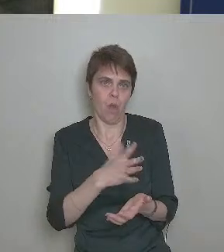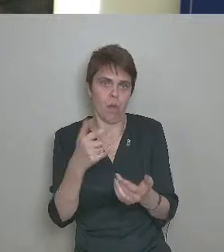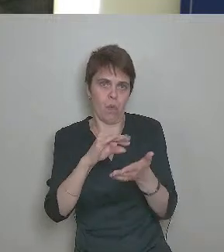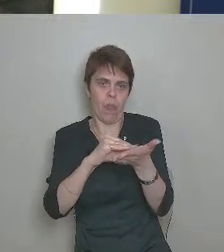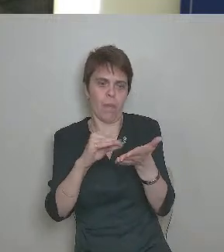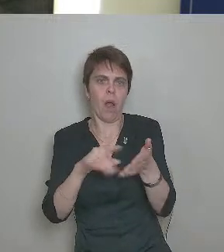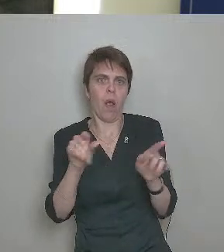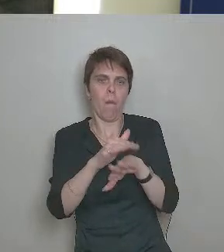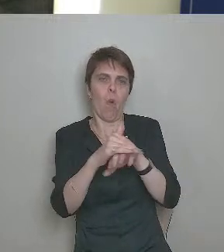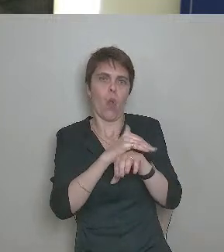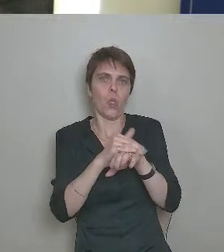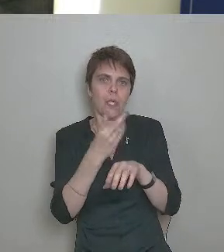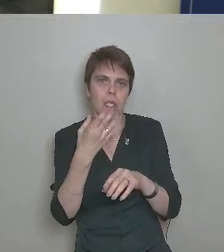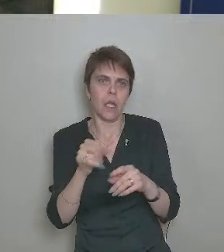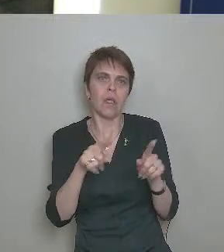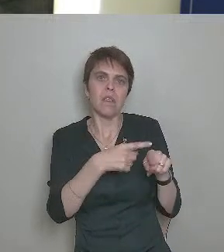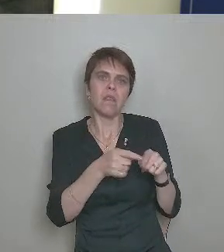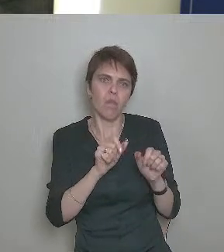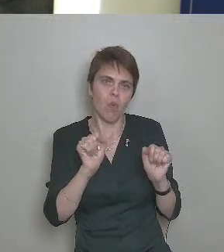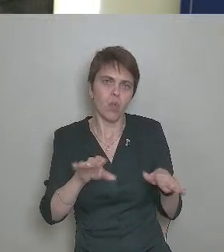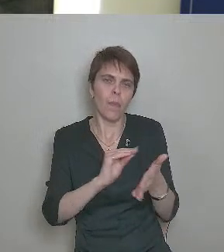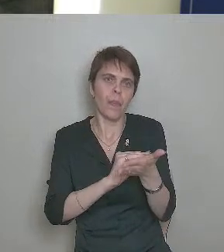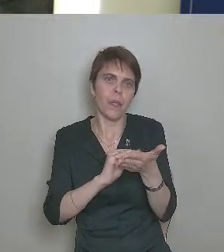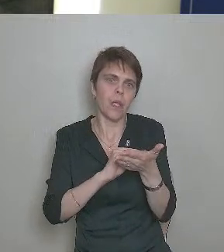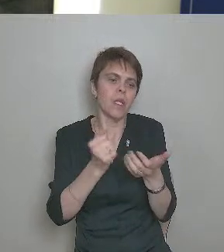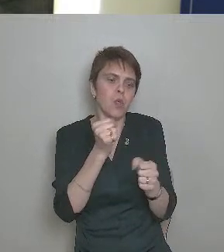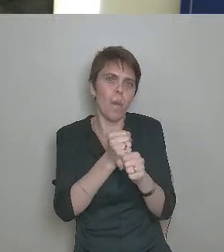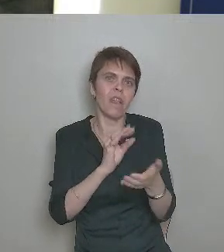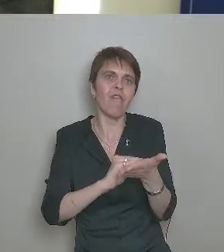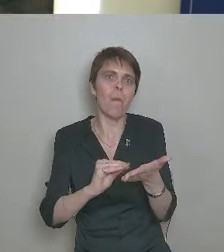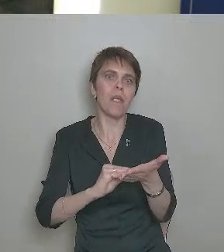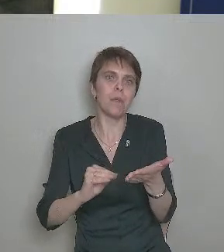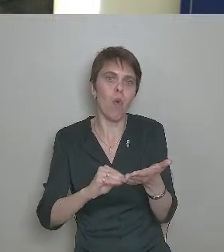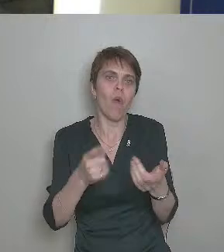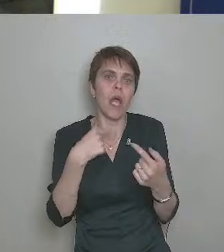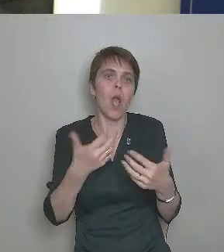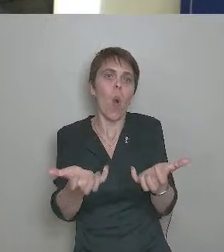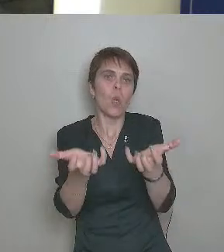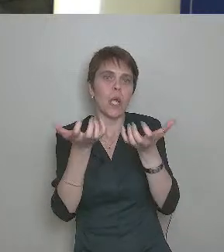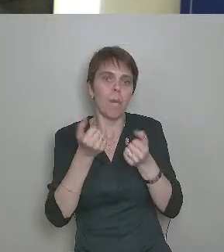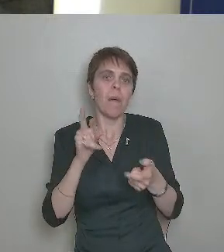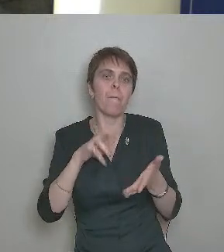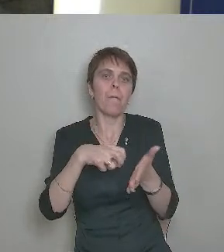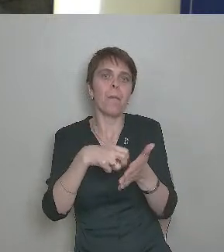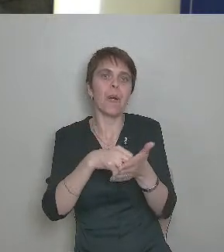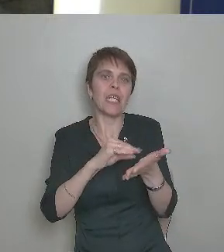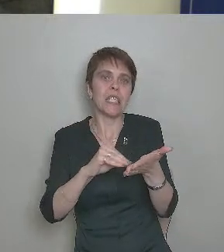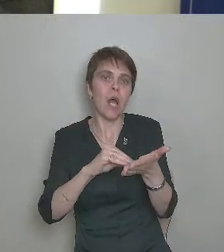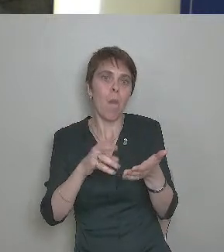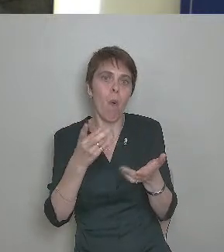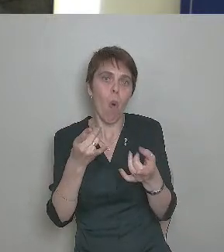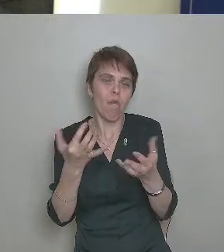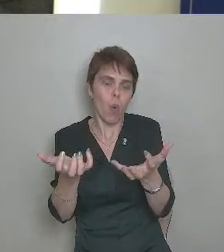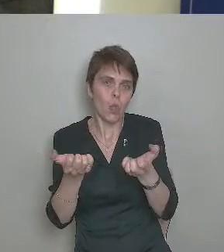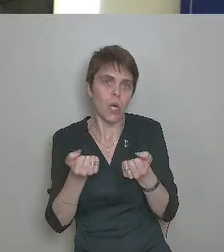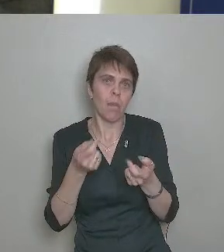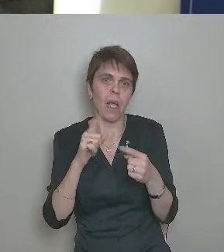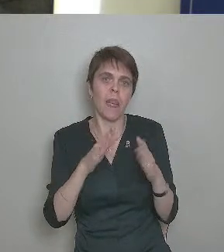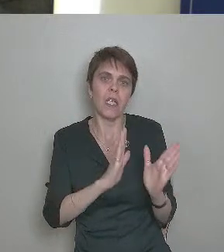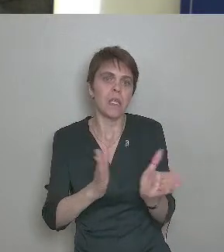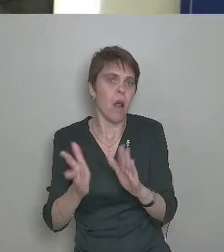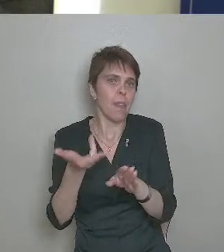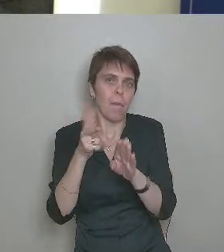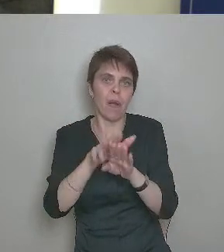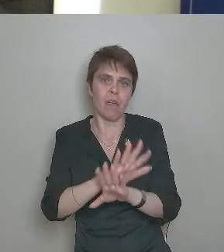the candidates if the party could have done it. It could have been done it in writing, and the query could be made